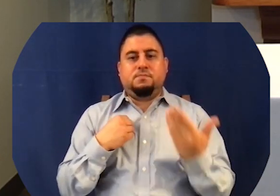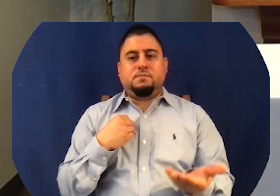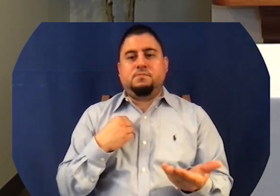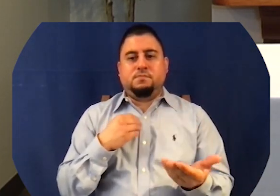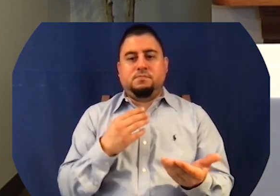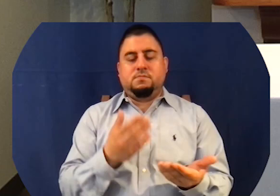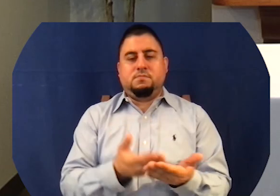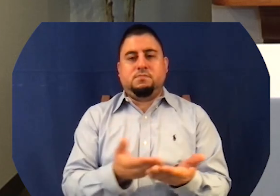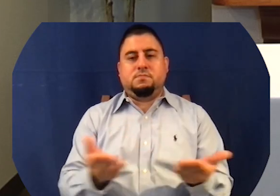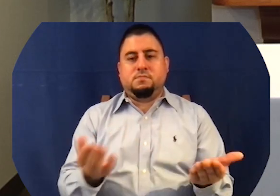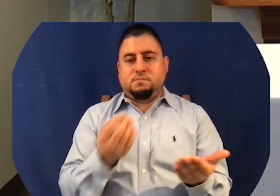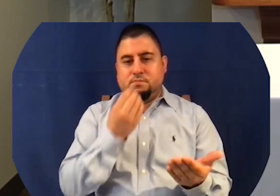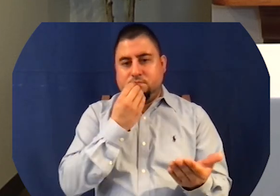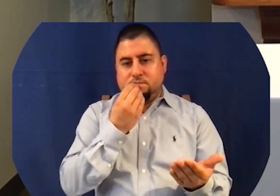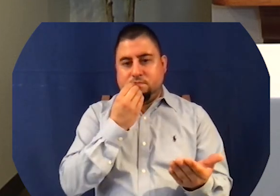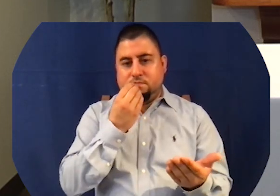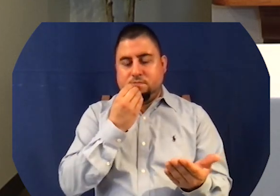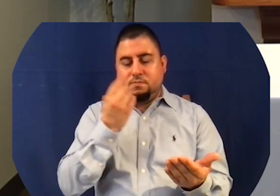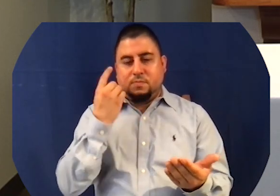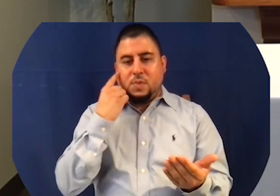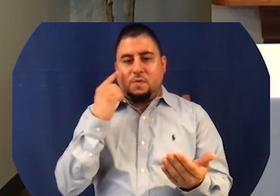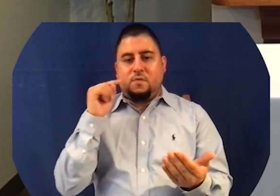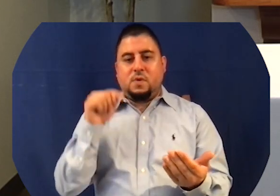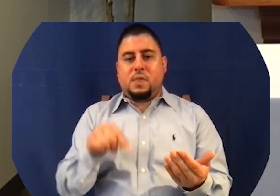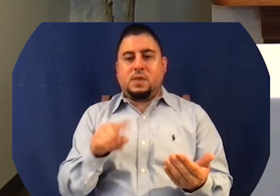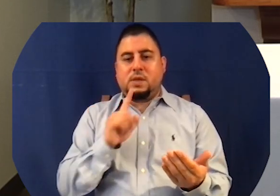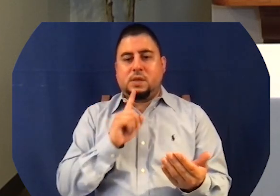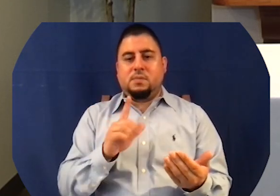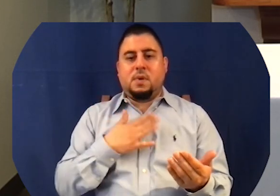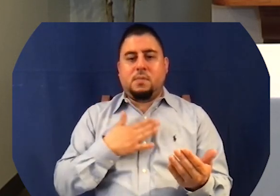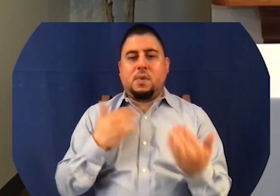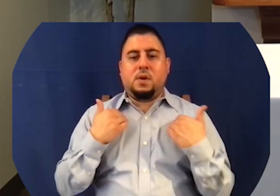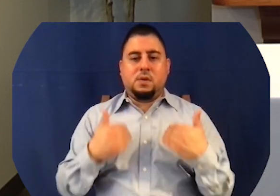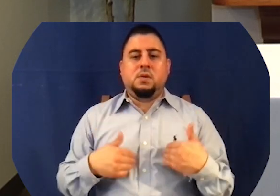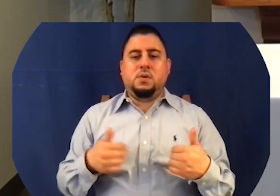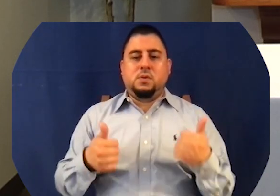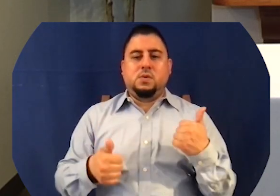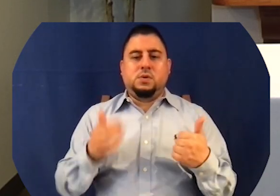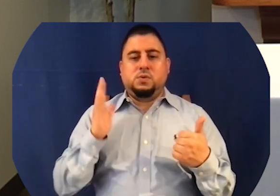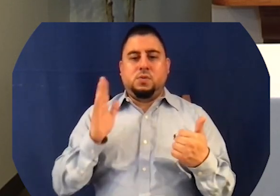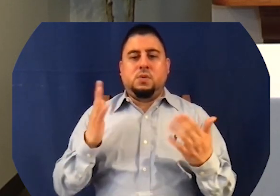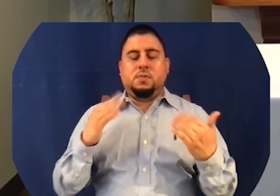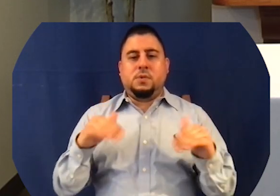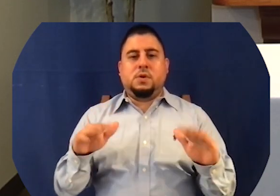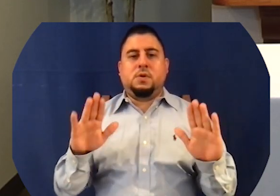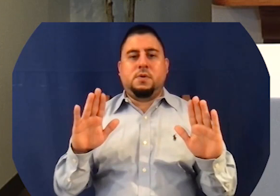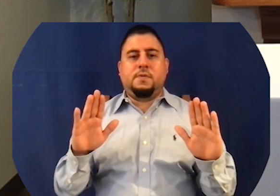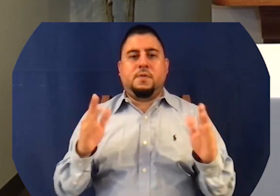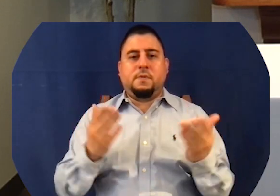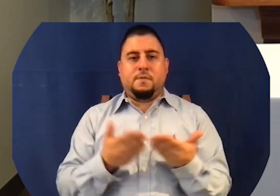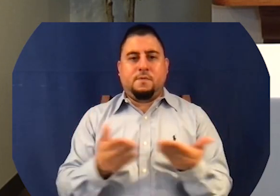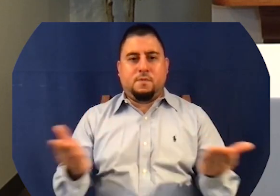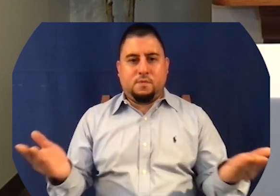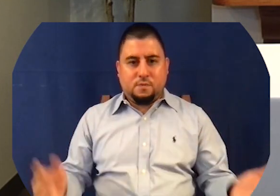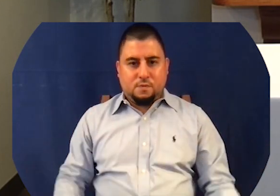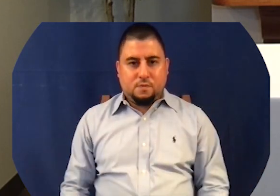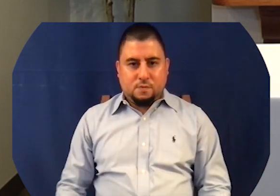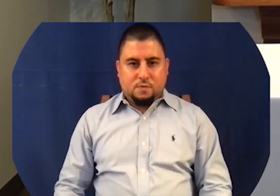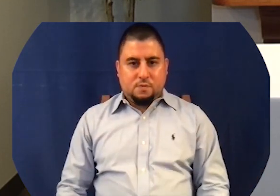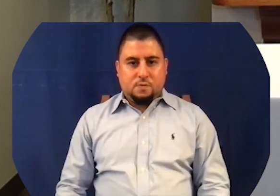this, all of you, and eat of it, for this is my body, which will be given